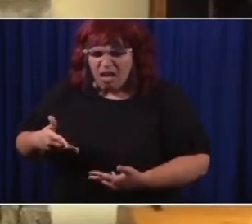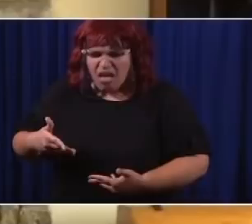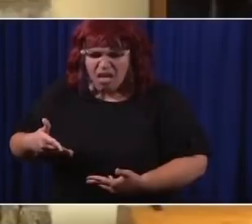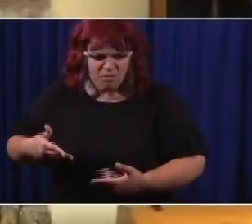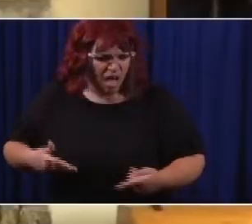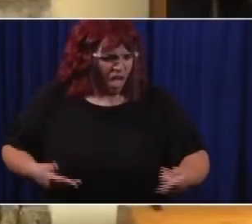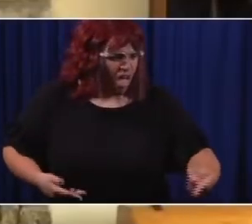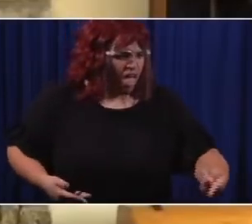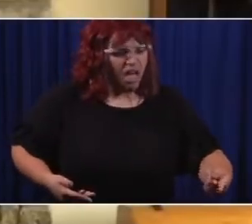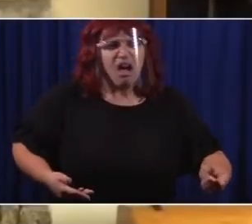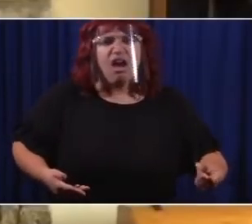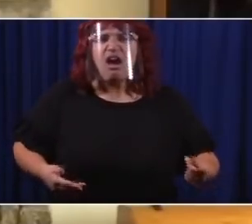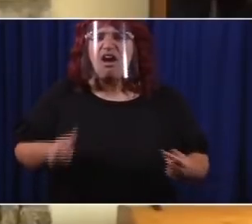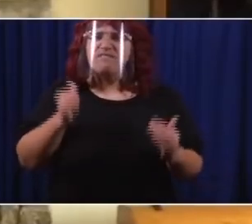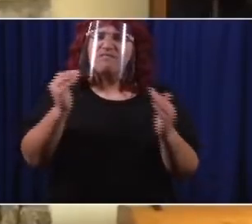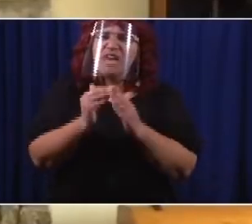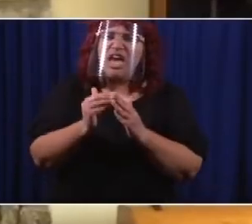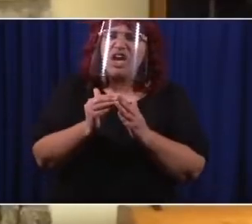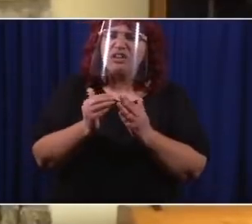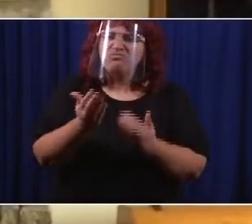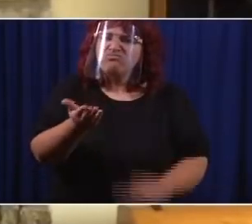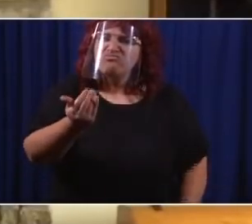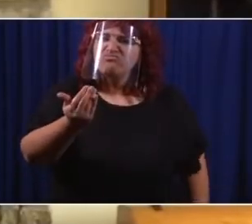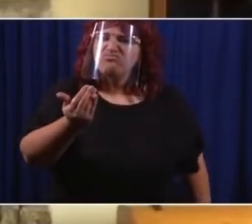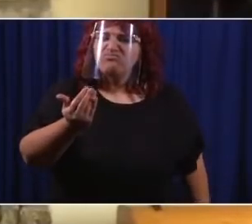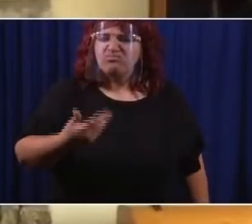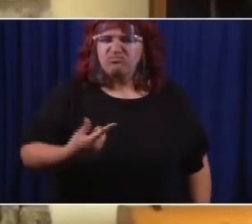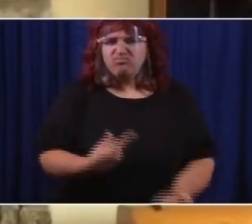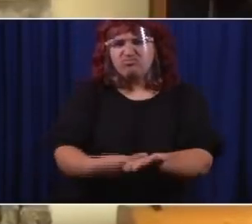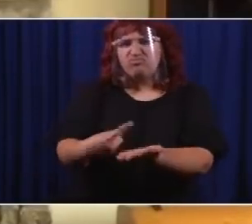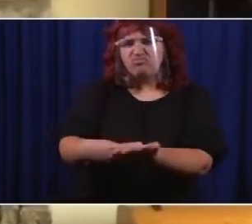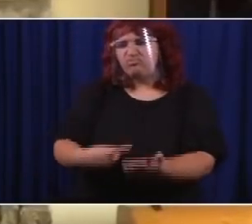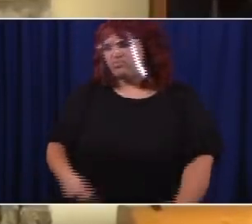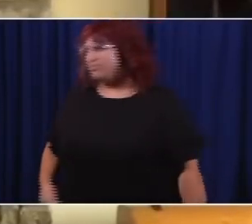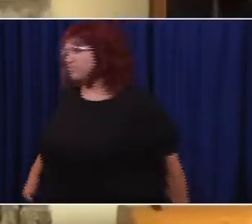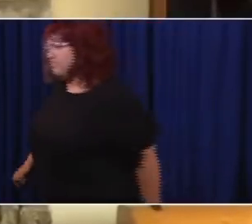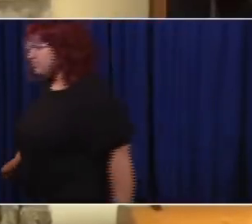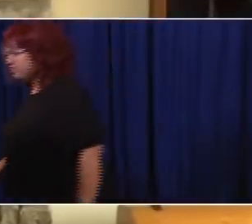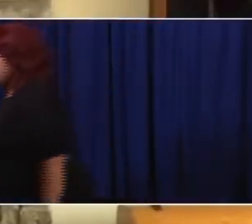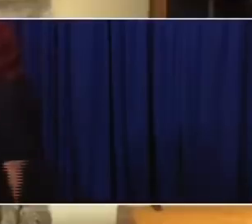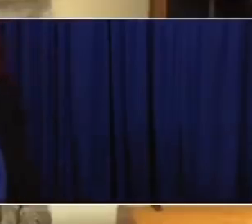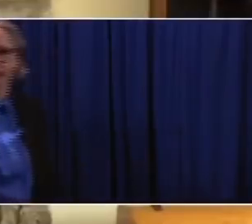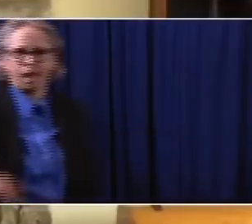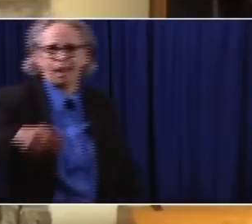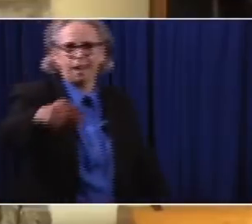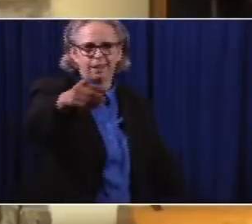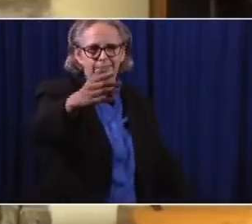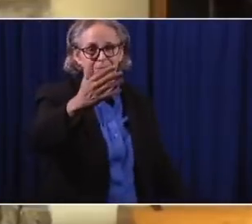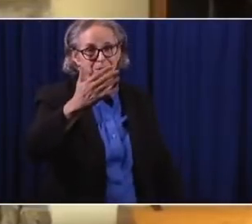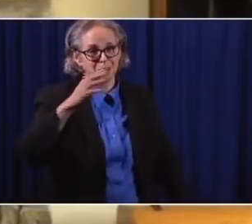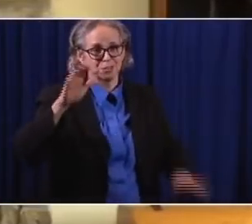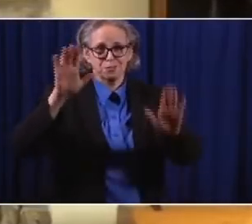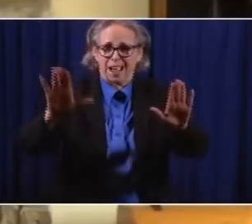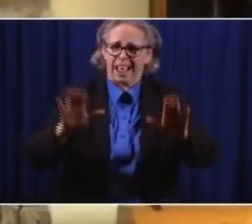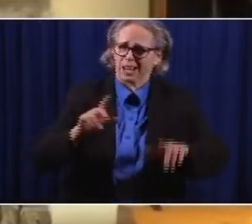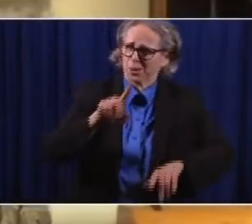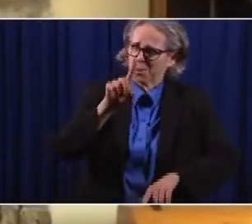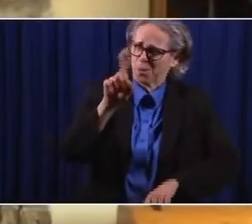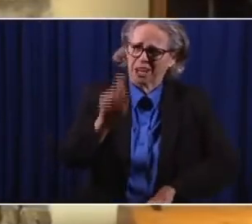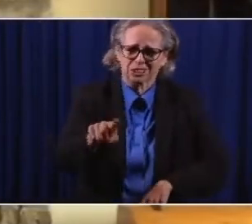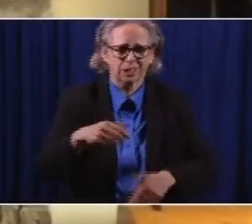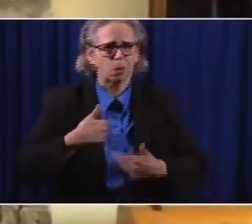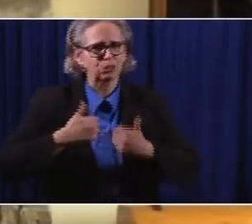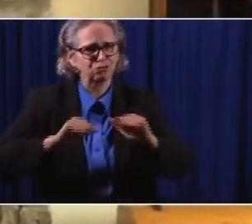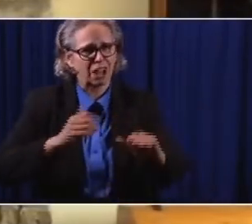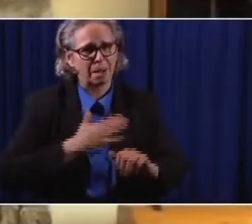violators? Great question. And let me try to answer that. First of all,